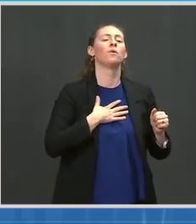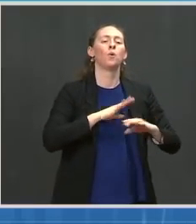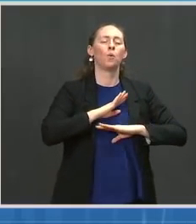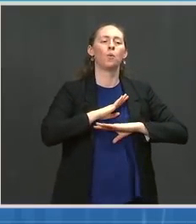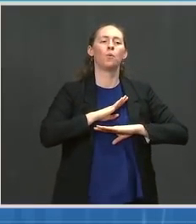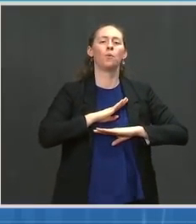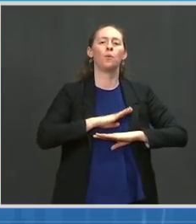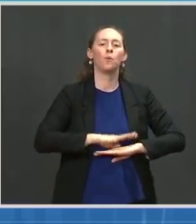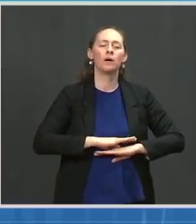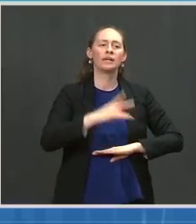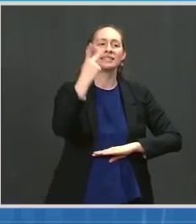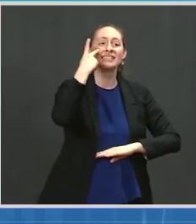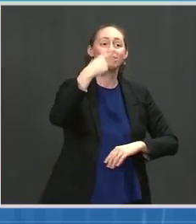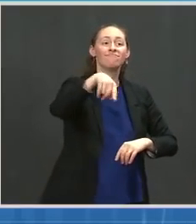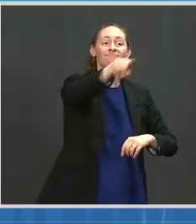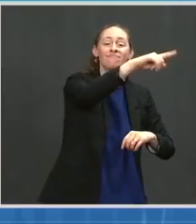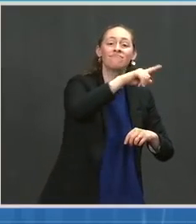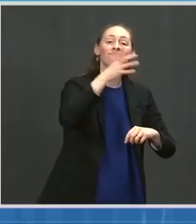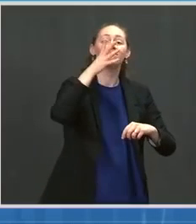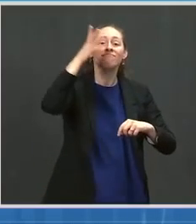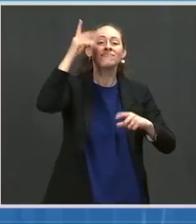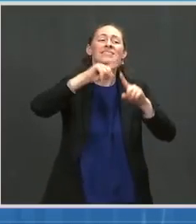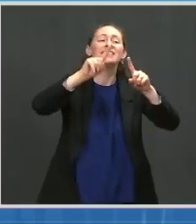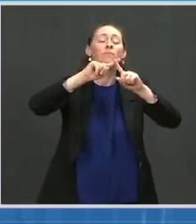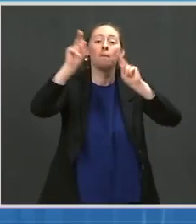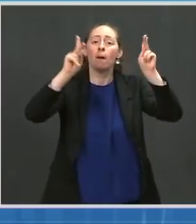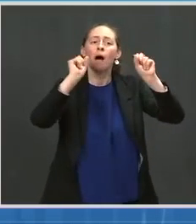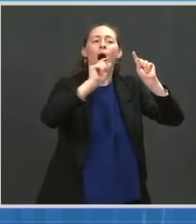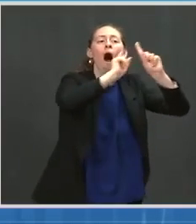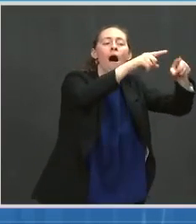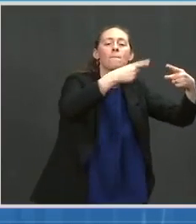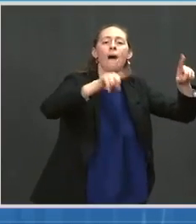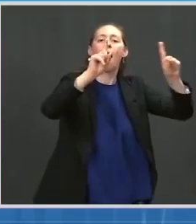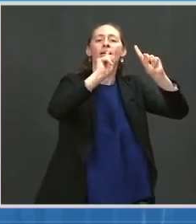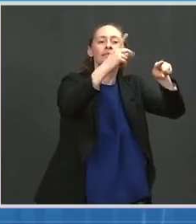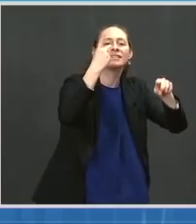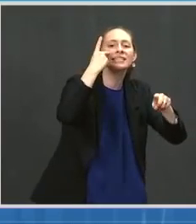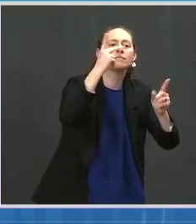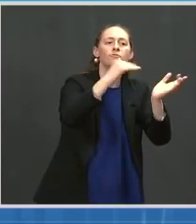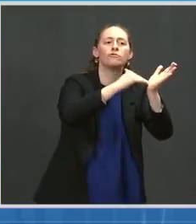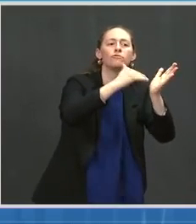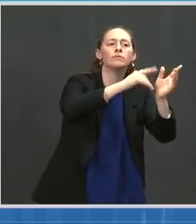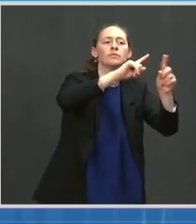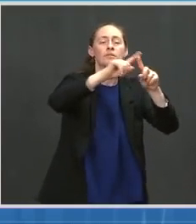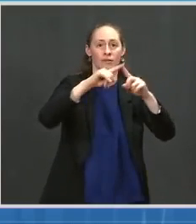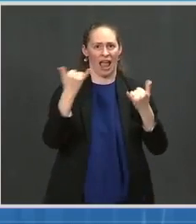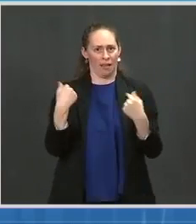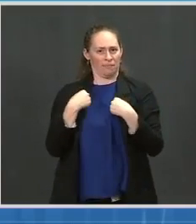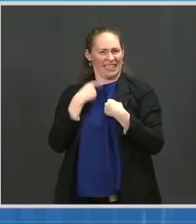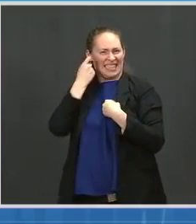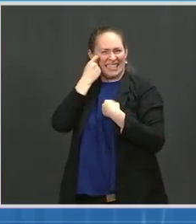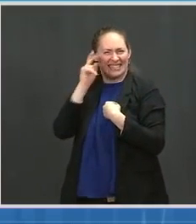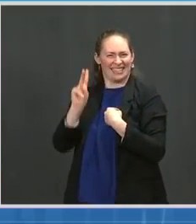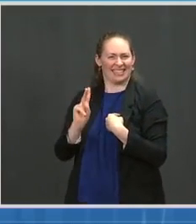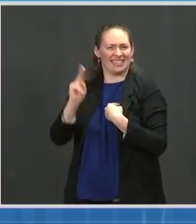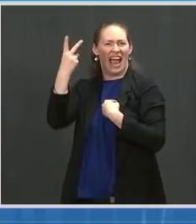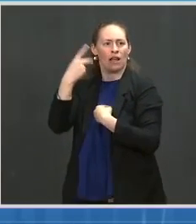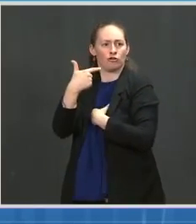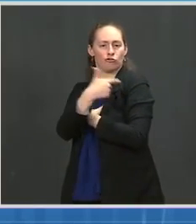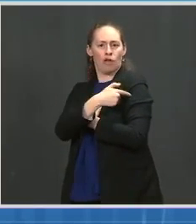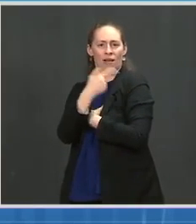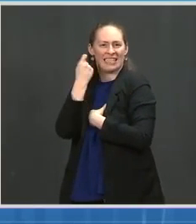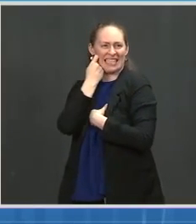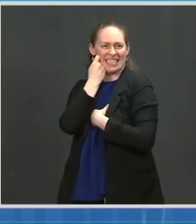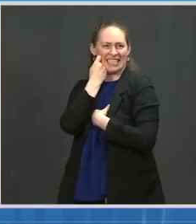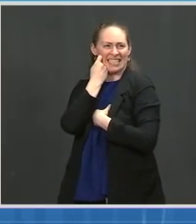patients, because I know that they are vaccinated. And when I received my own second dose not too long ago, I felt a wave of hope that I hadn't experienced